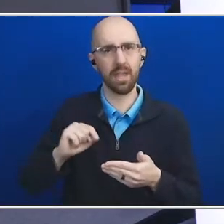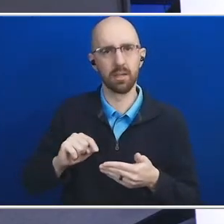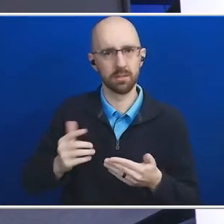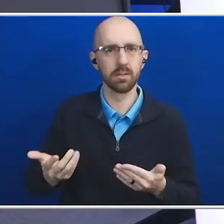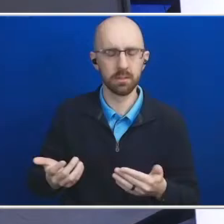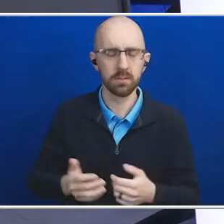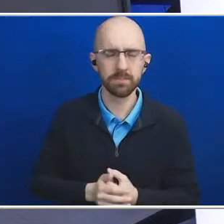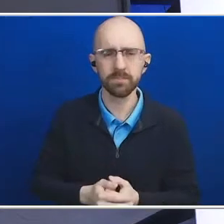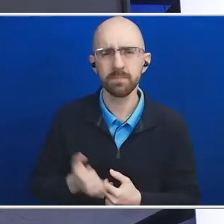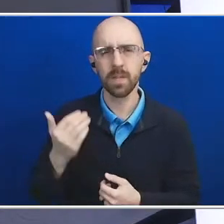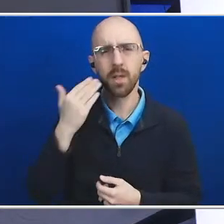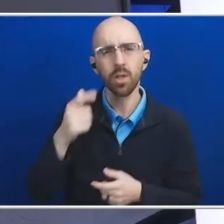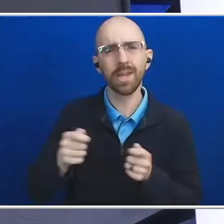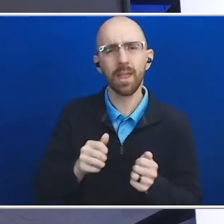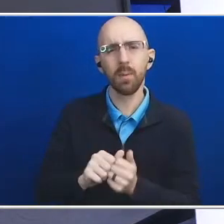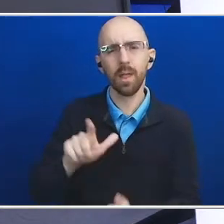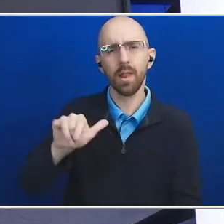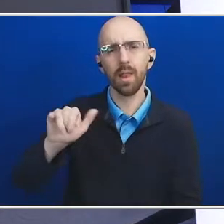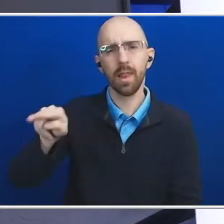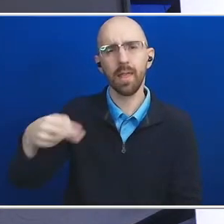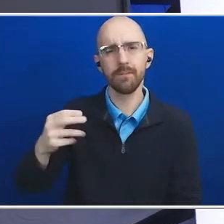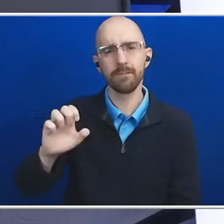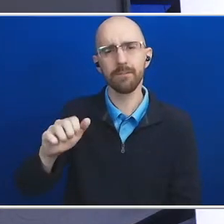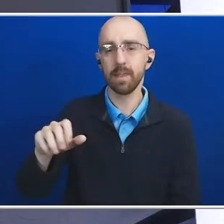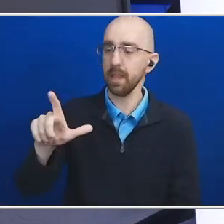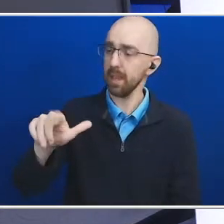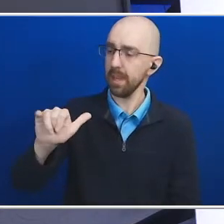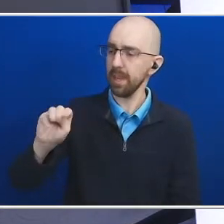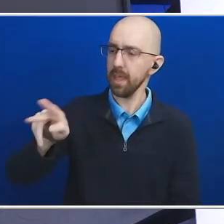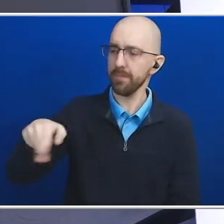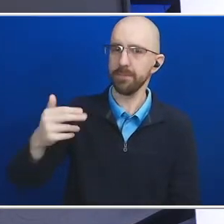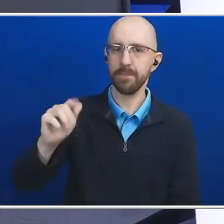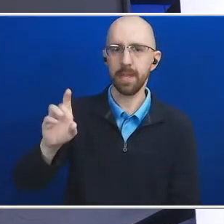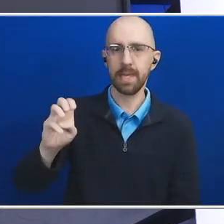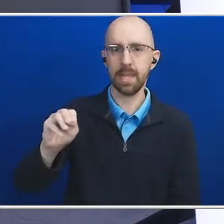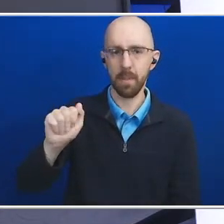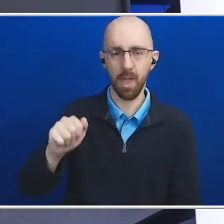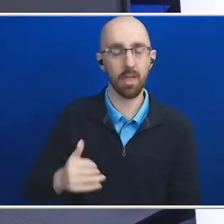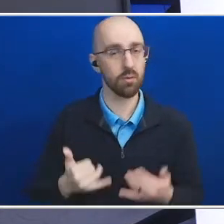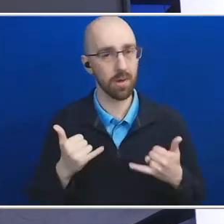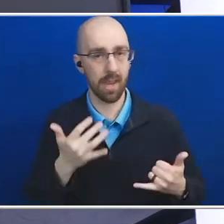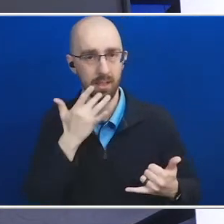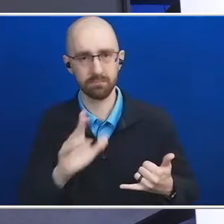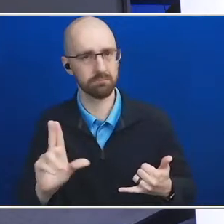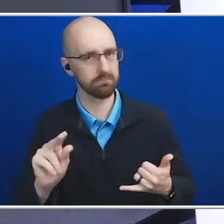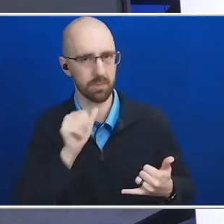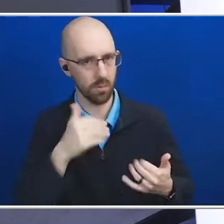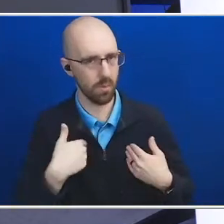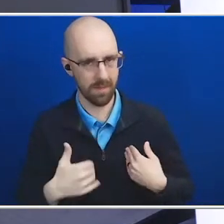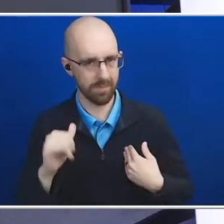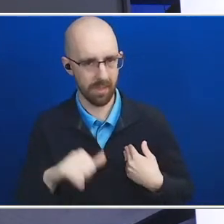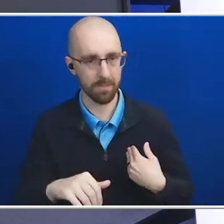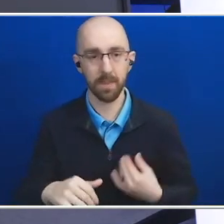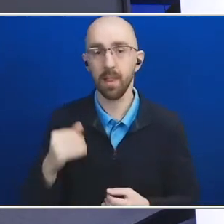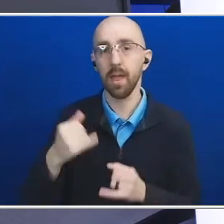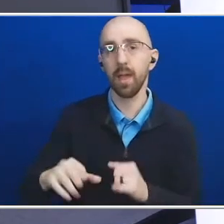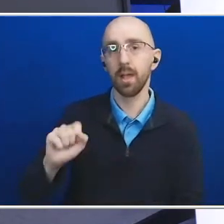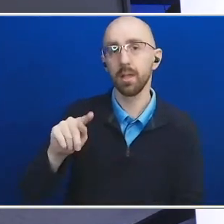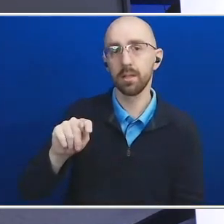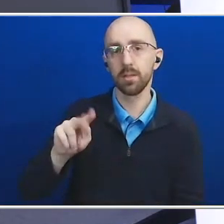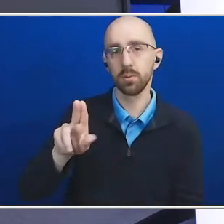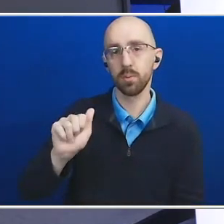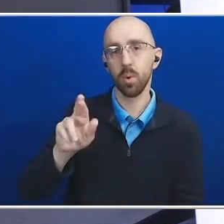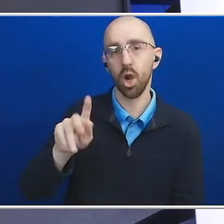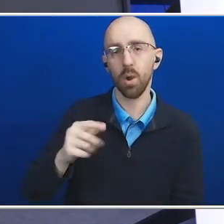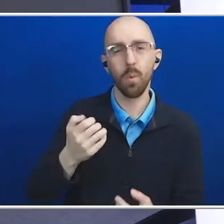lymphedema. As of this moment, no. I'm fortunate enough to not have that. And lastly, Stuart wants to know, because we've been dealing and talking so much about